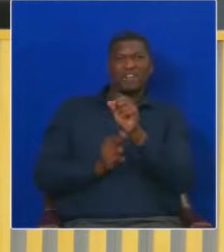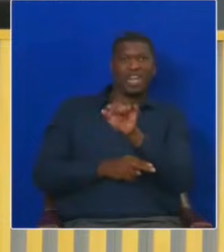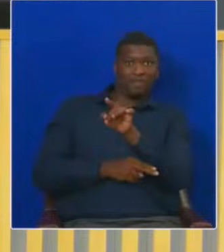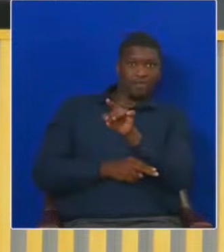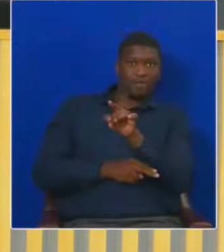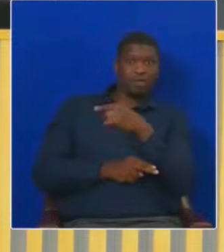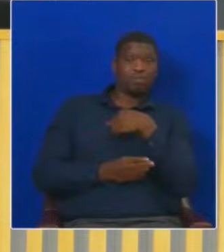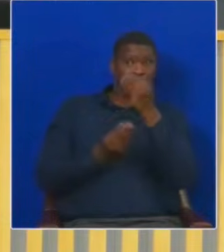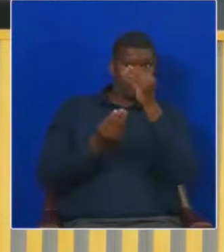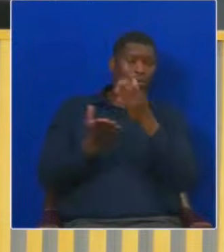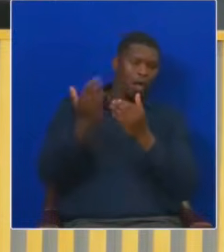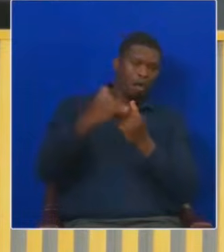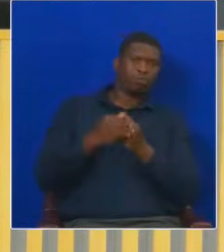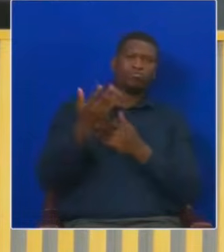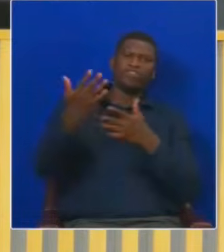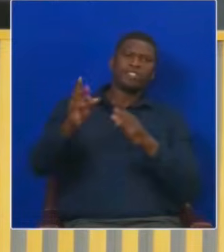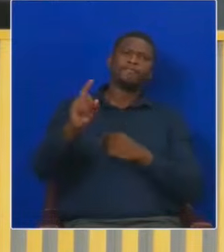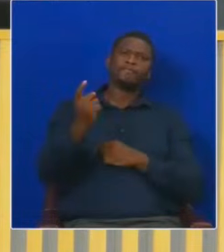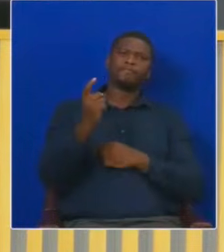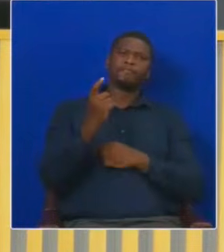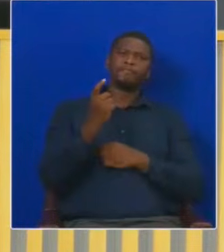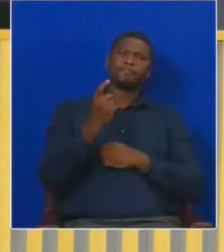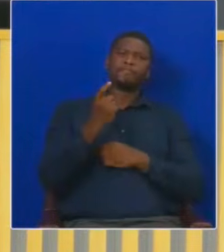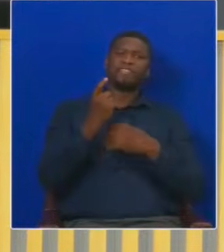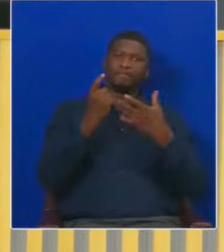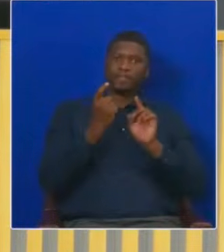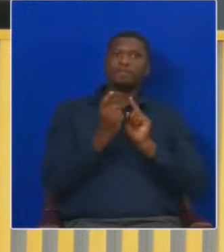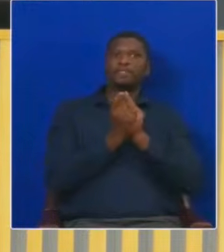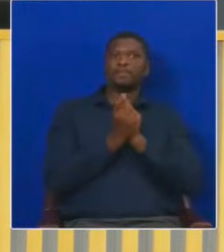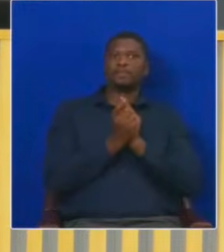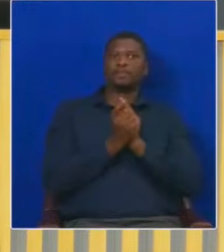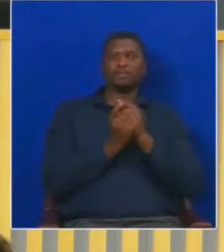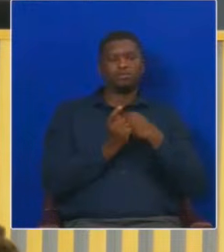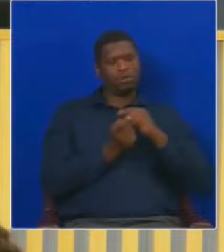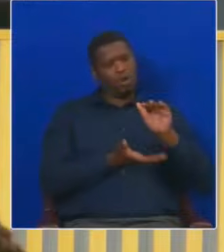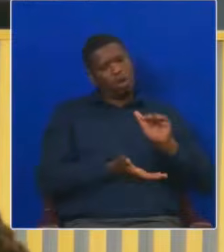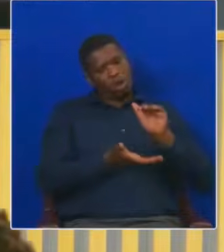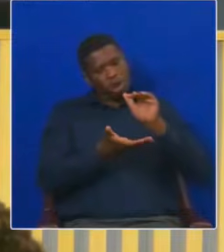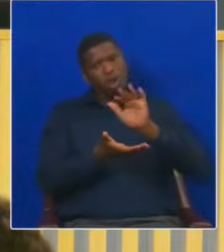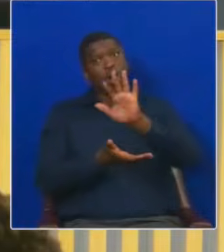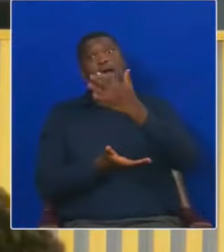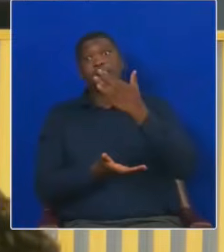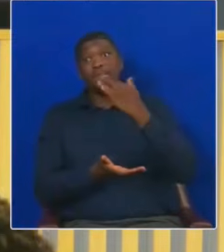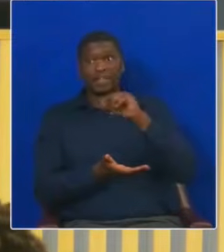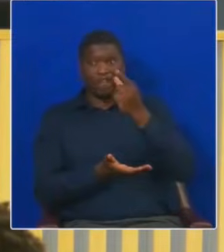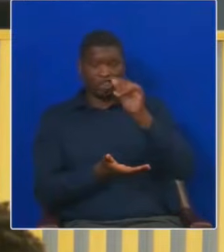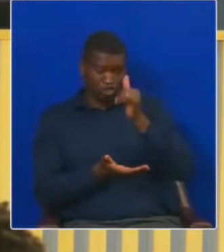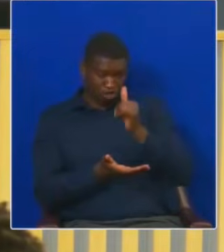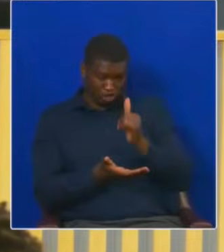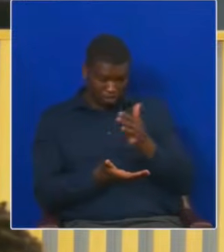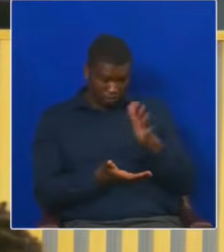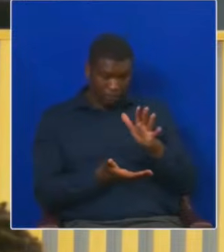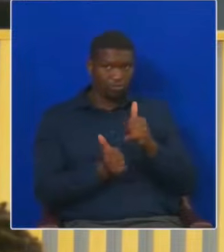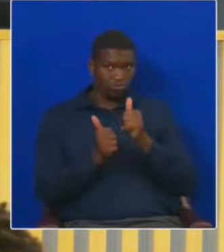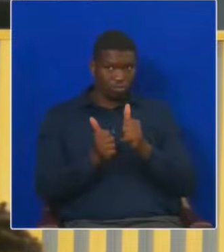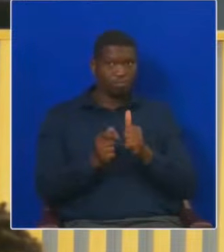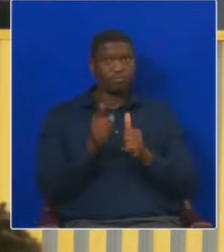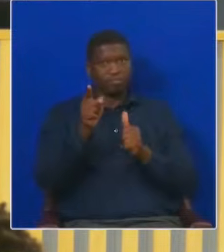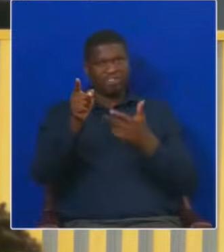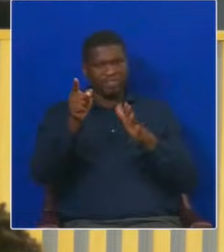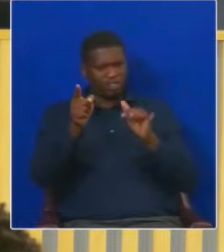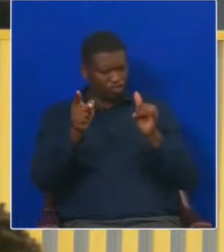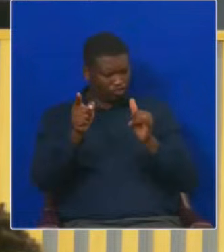requested her to search the clothes first, and she did so. The tracksuits were brand new,